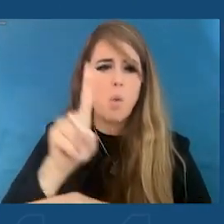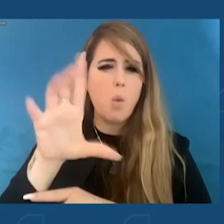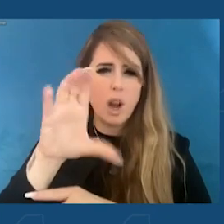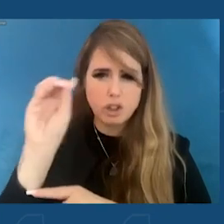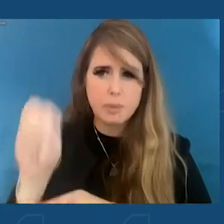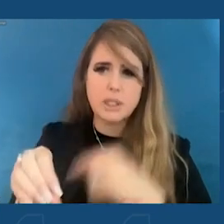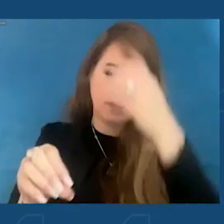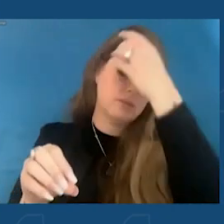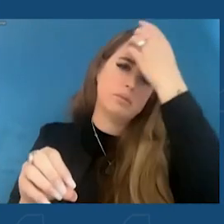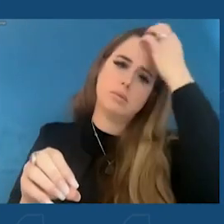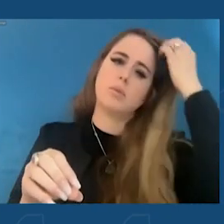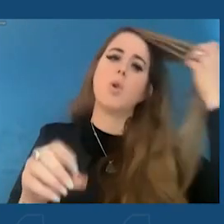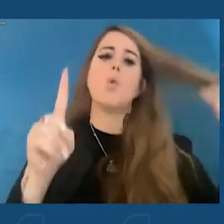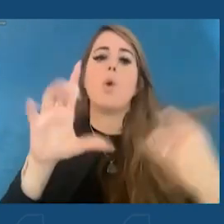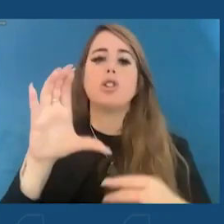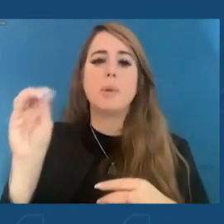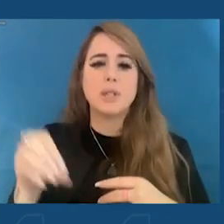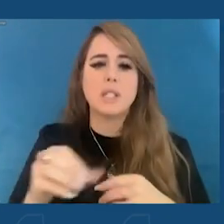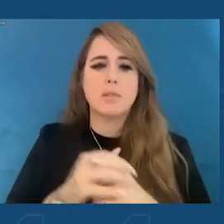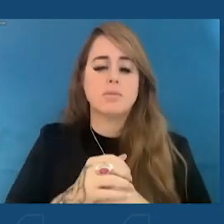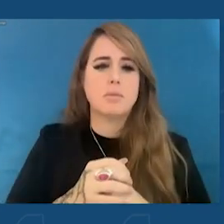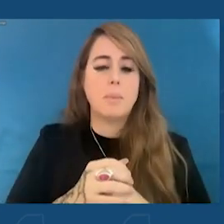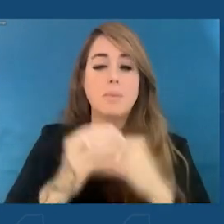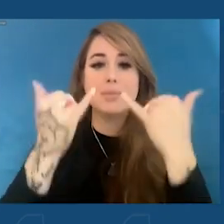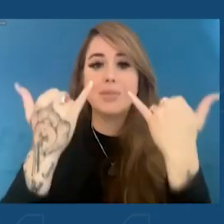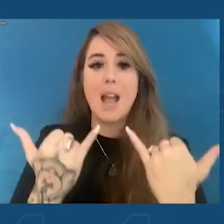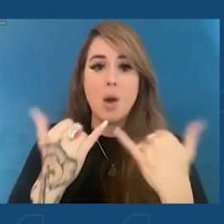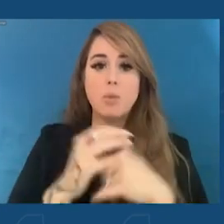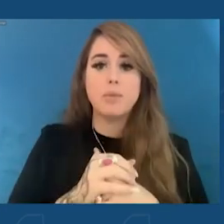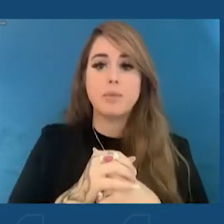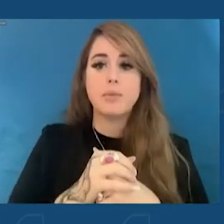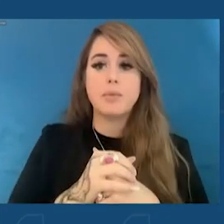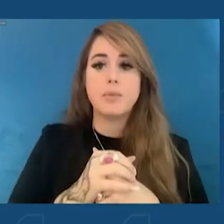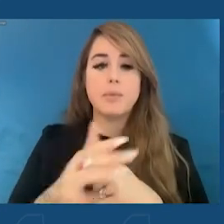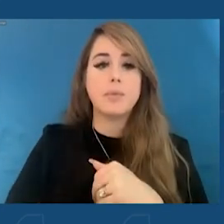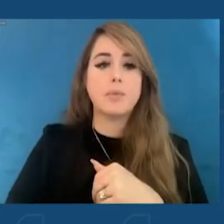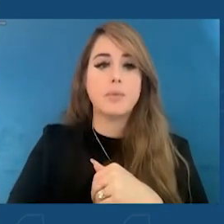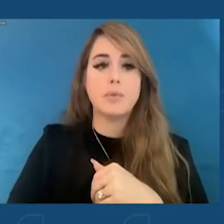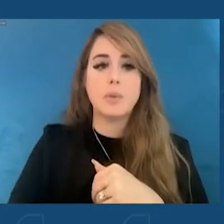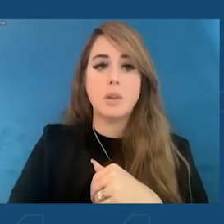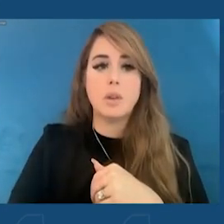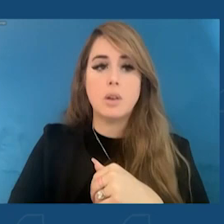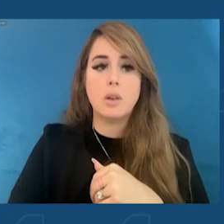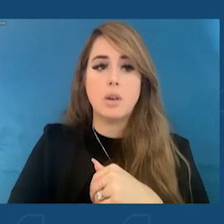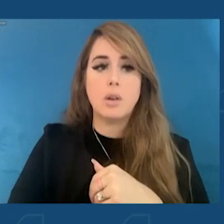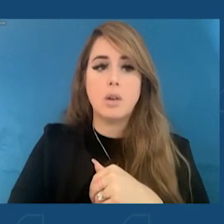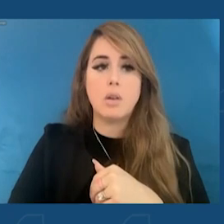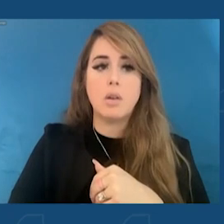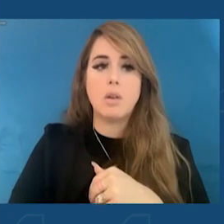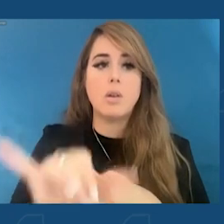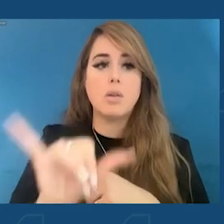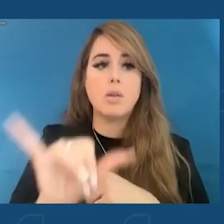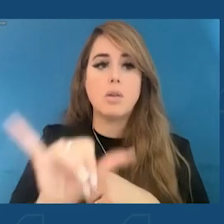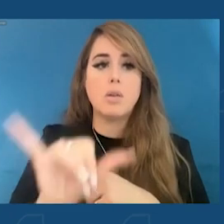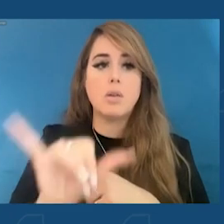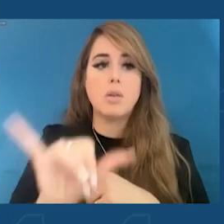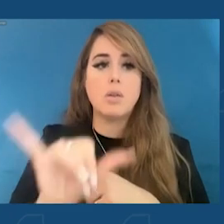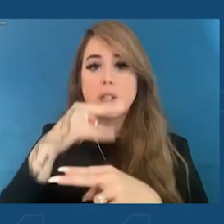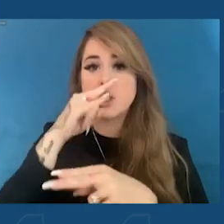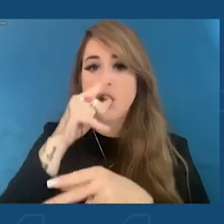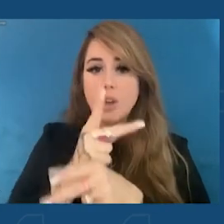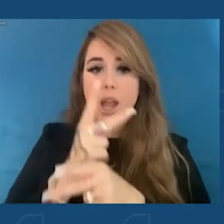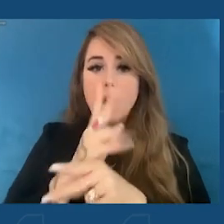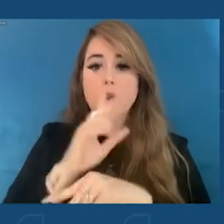100%. Love it. Love it. Now, the other thing, we've mentioned the child care, we've mentioned the indexing of the minimum